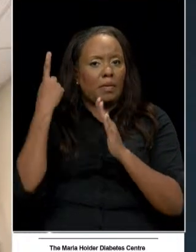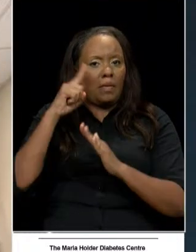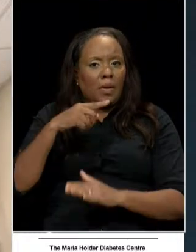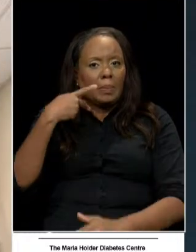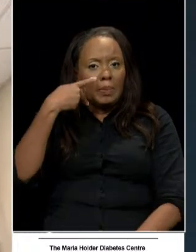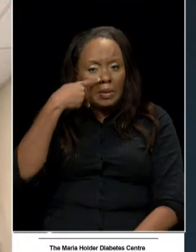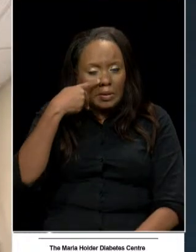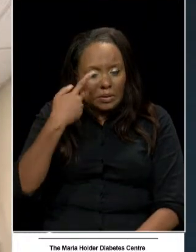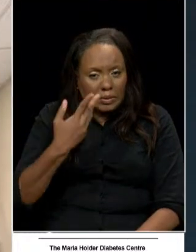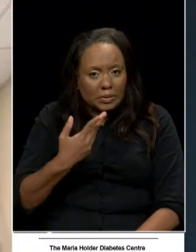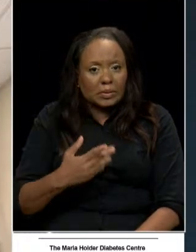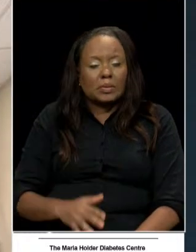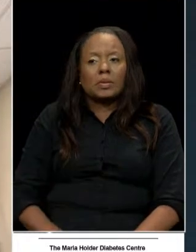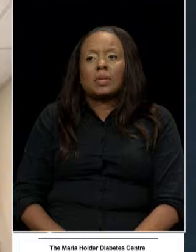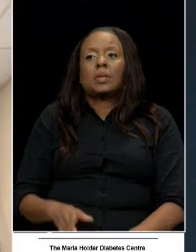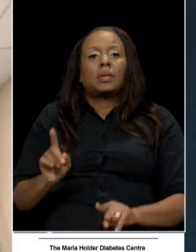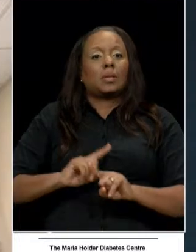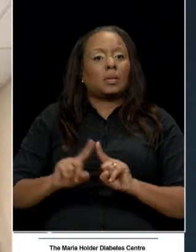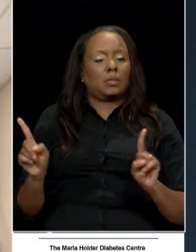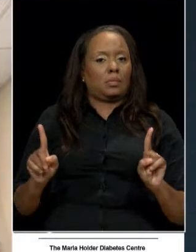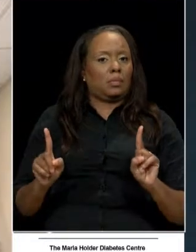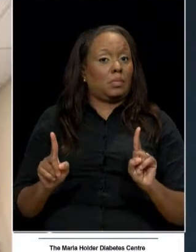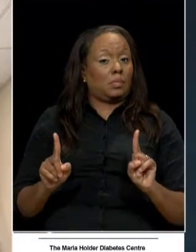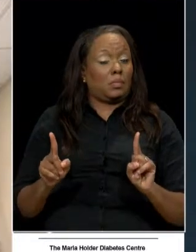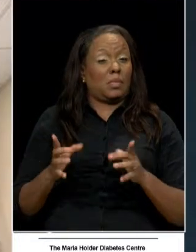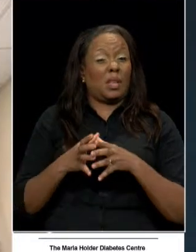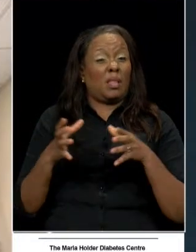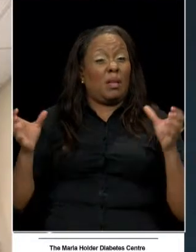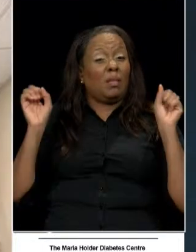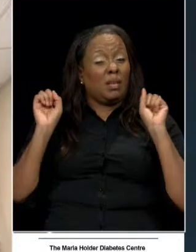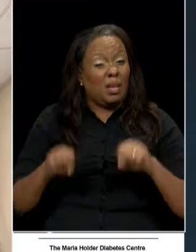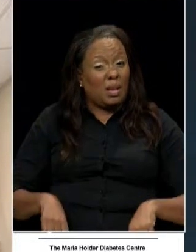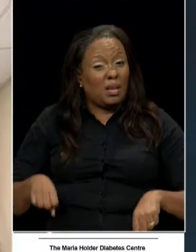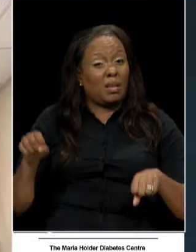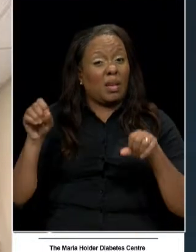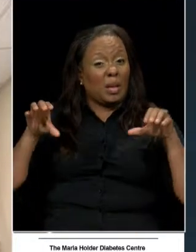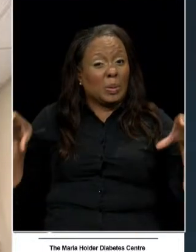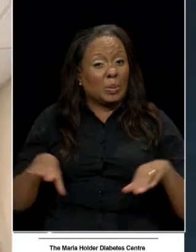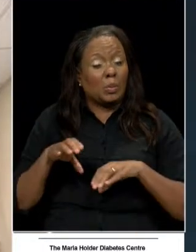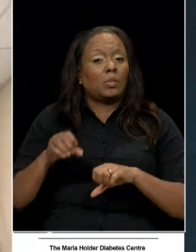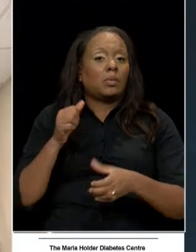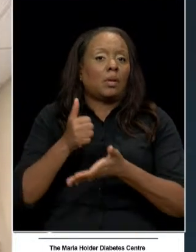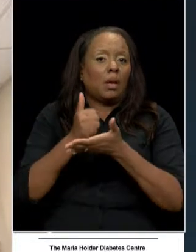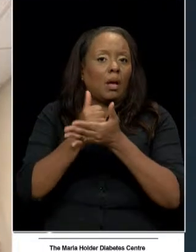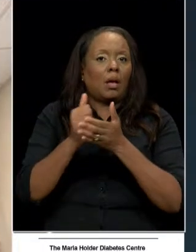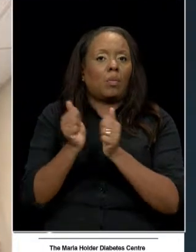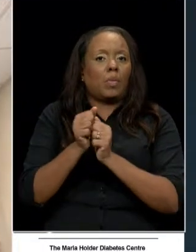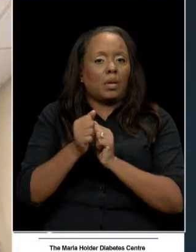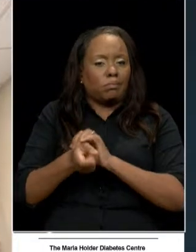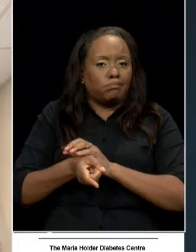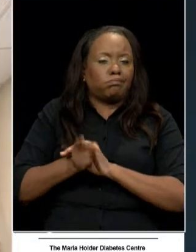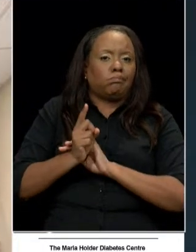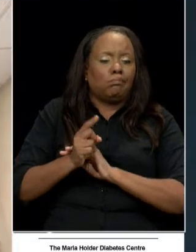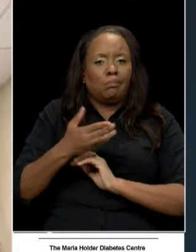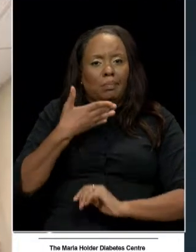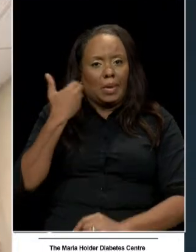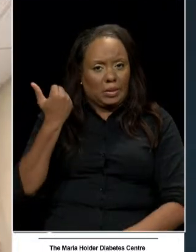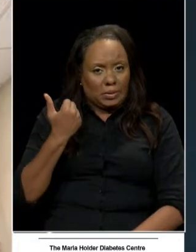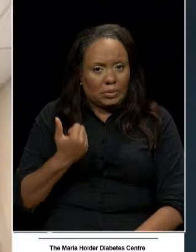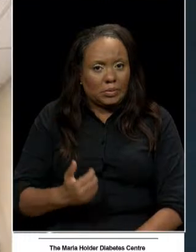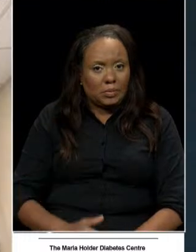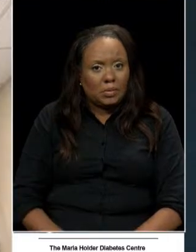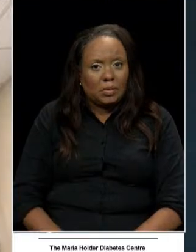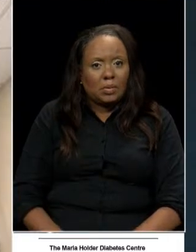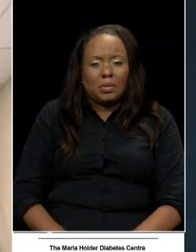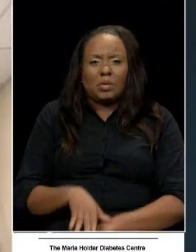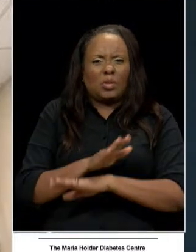give men the confidence that there's lots of that we can do to help with their erectile function, and therefore they shouldn't be afraid